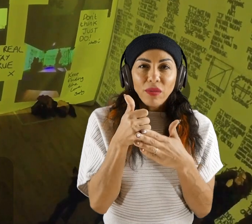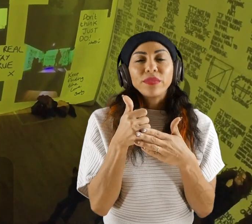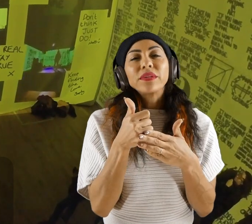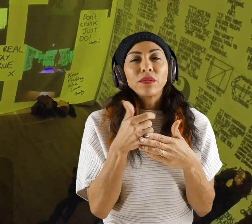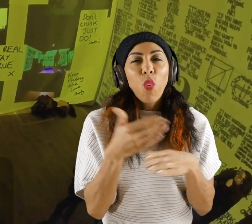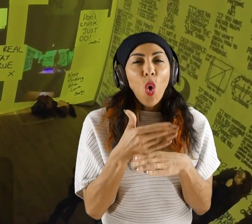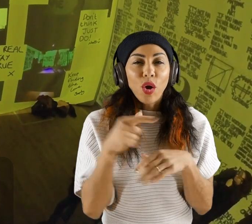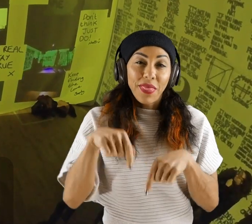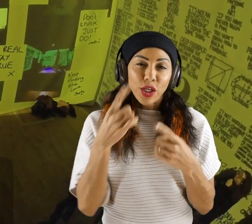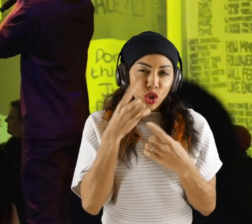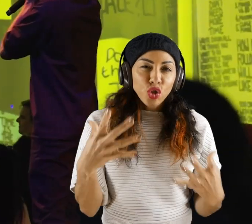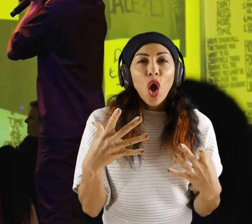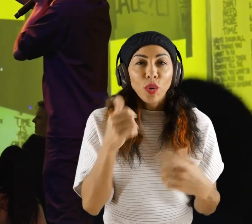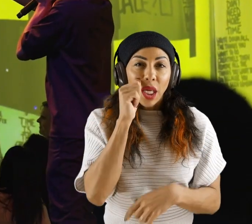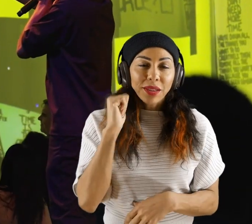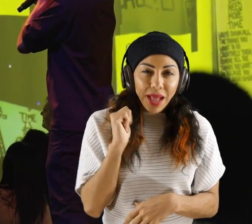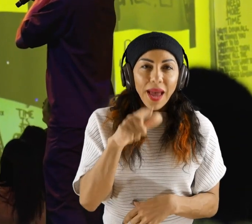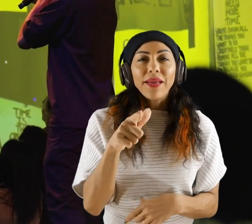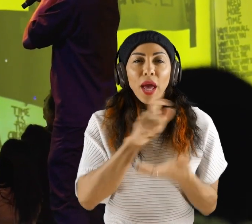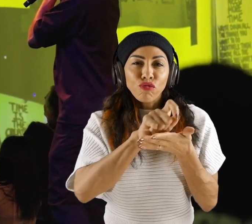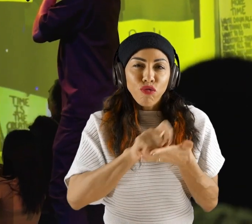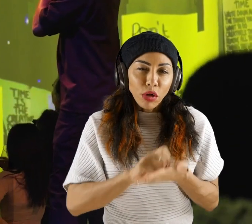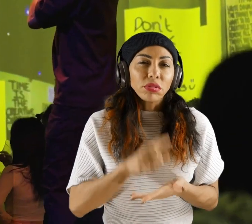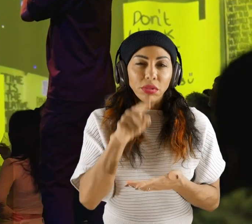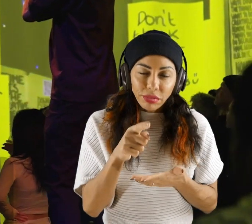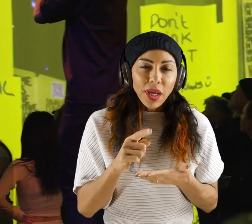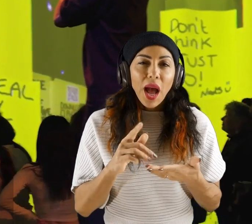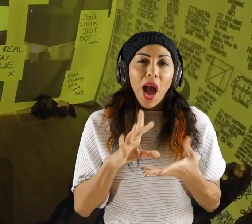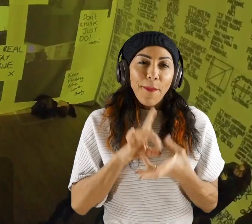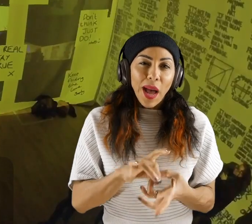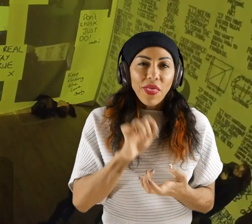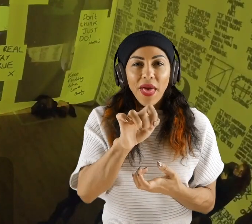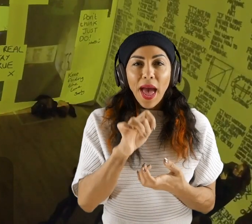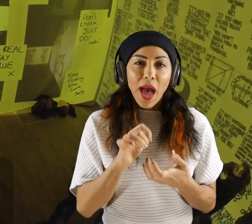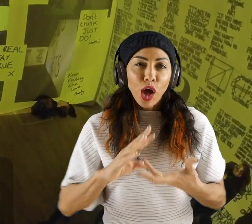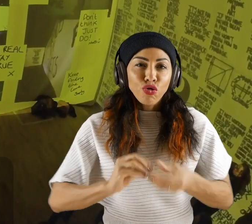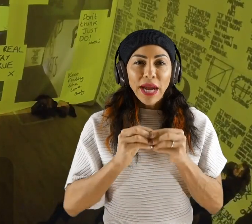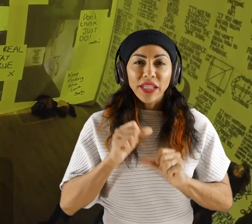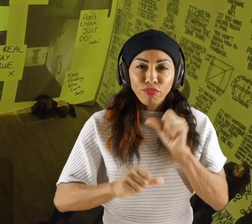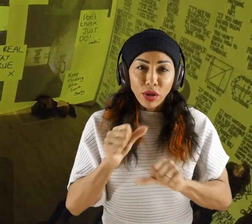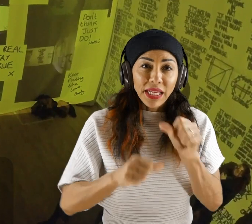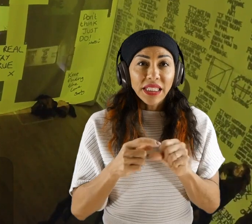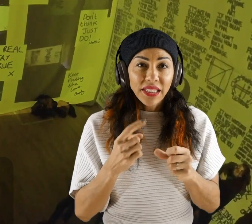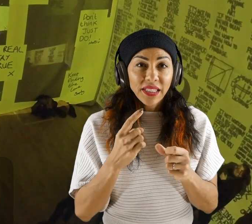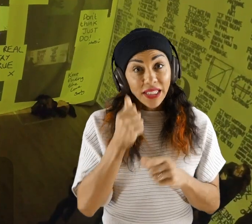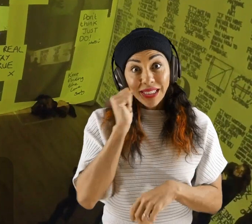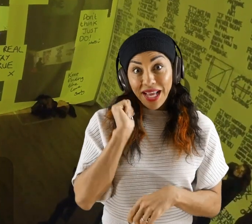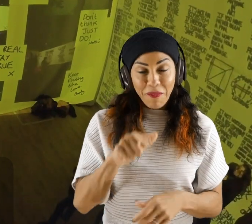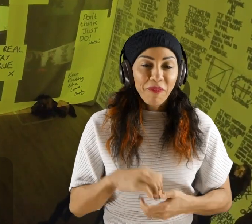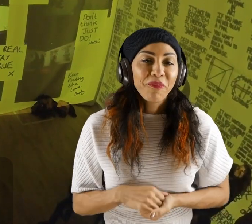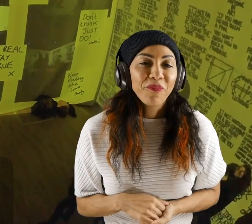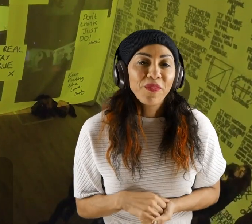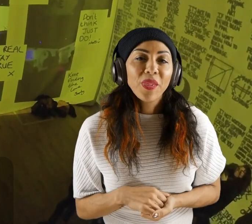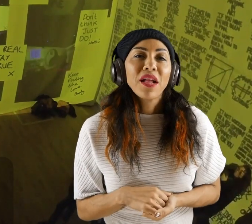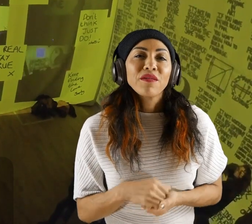yellow squares about their creative process. I'm going to go to the right slightly. This is yesterday's test